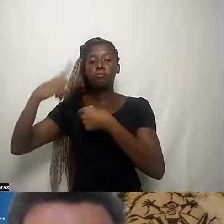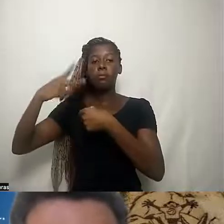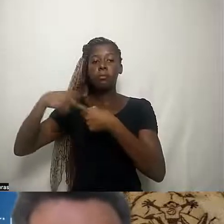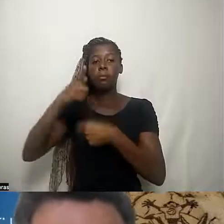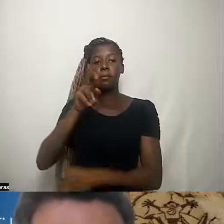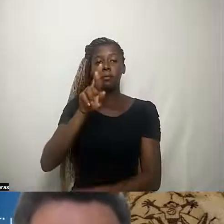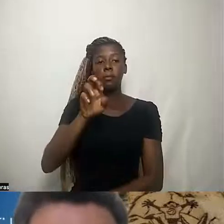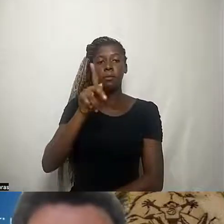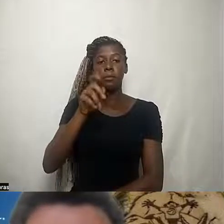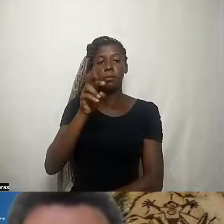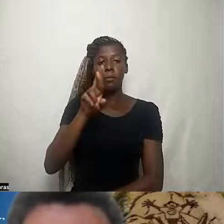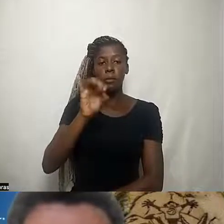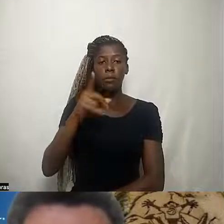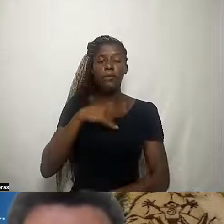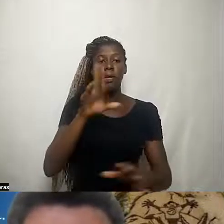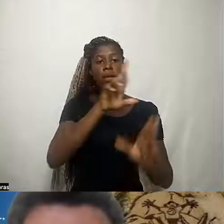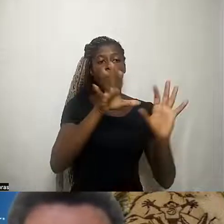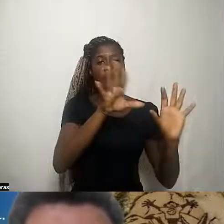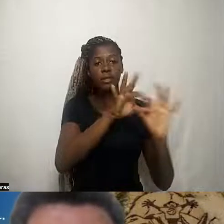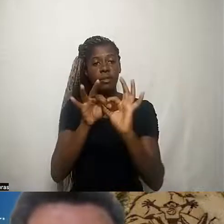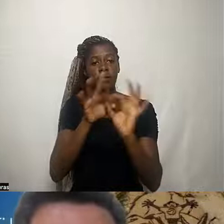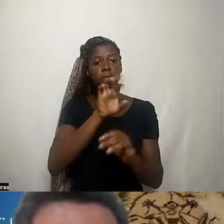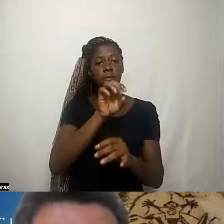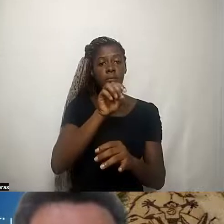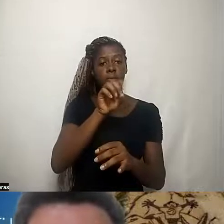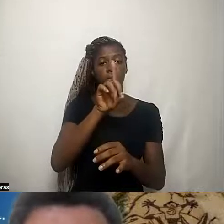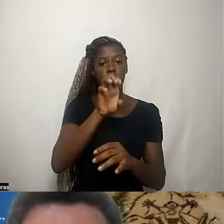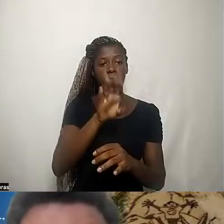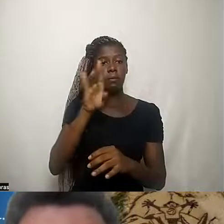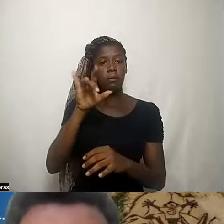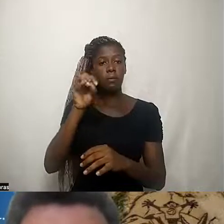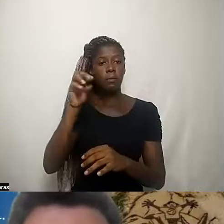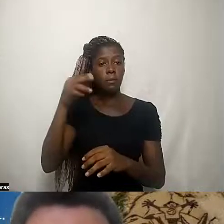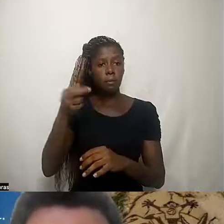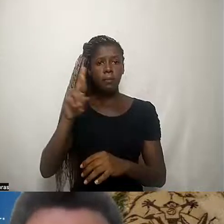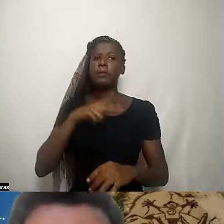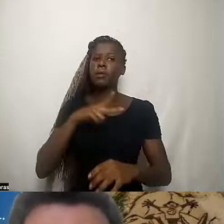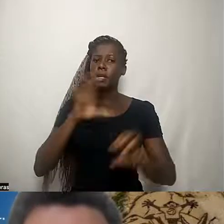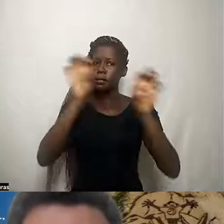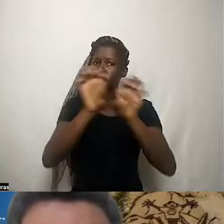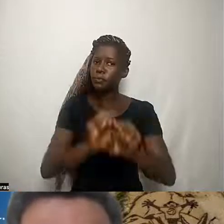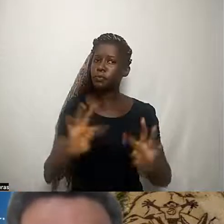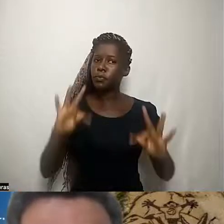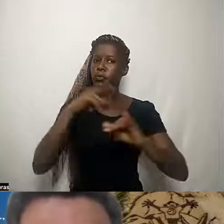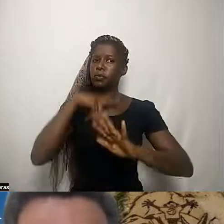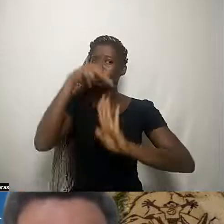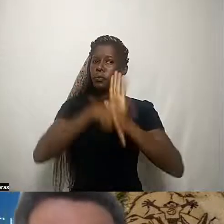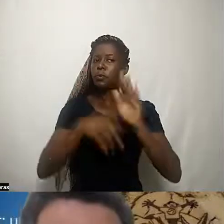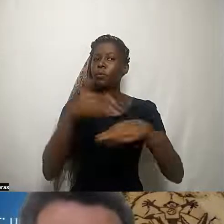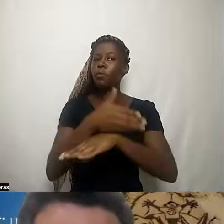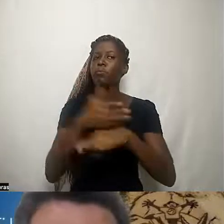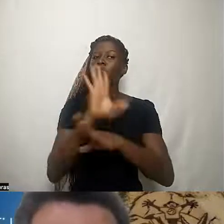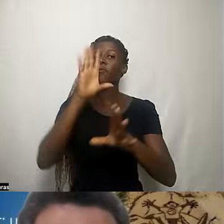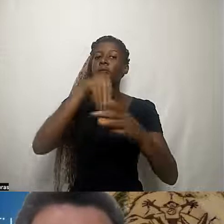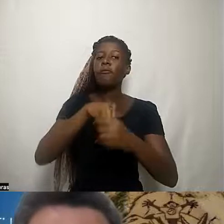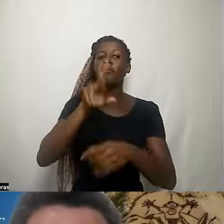the Biomar Network that is now 15 years old. It is structured by through